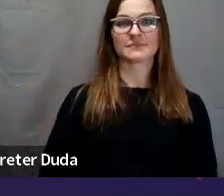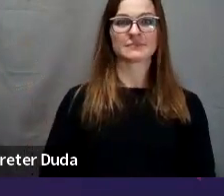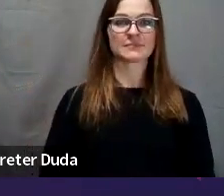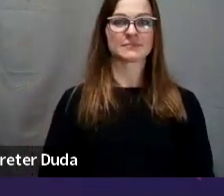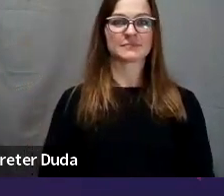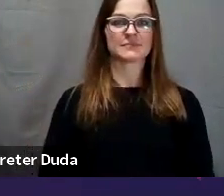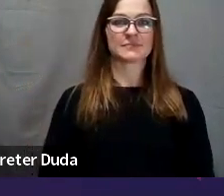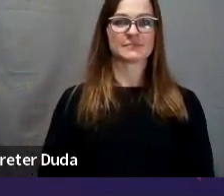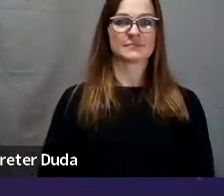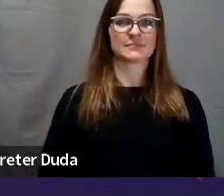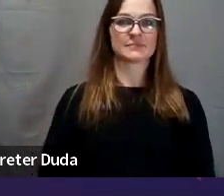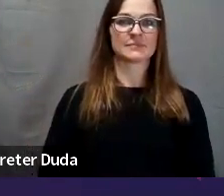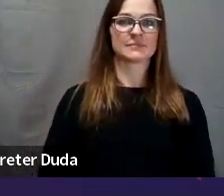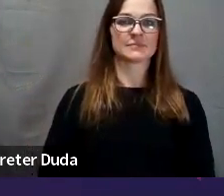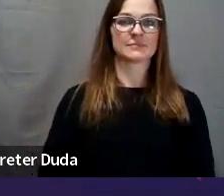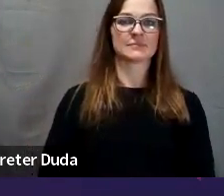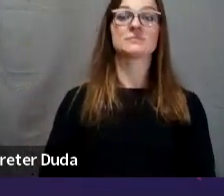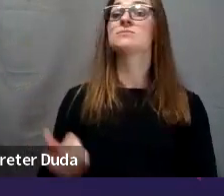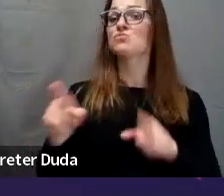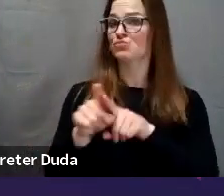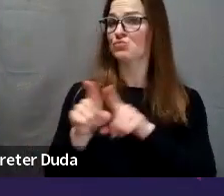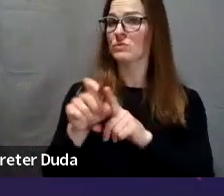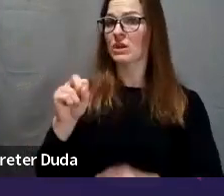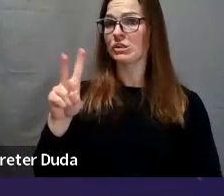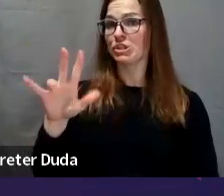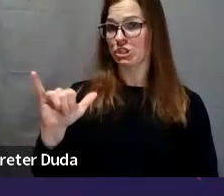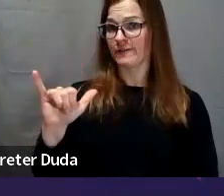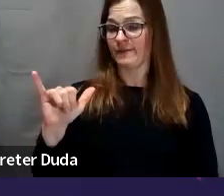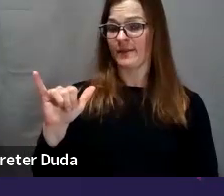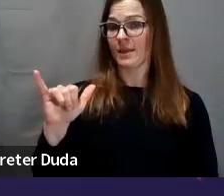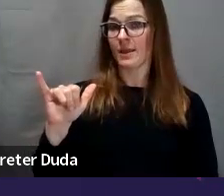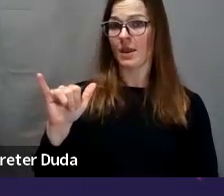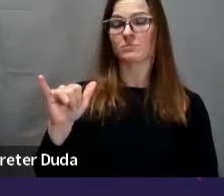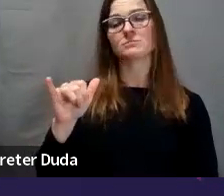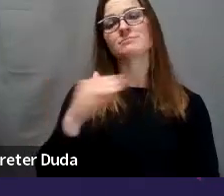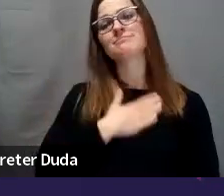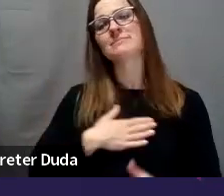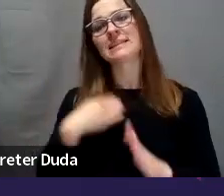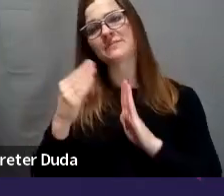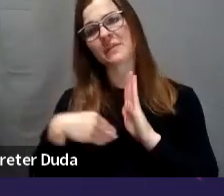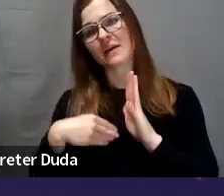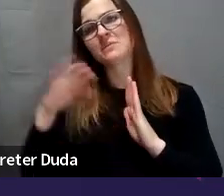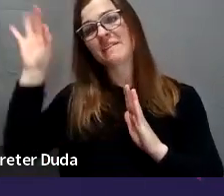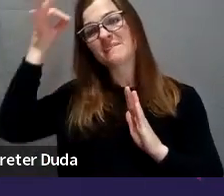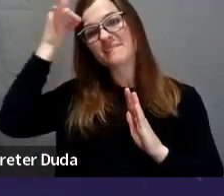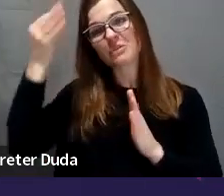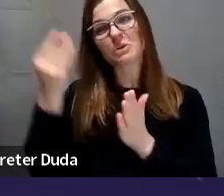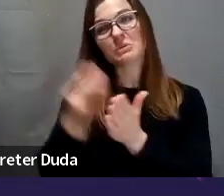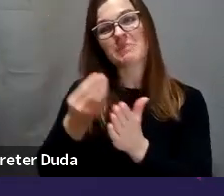And we do have a survey that we would love for you to fill out. We do have federal funders,